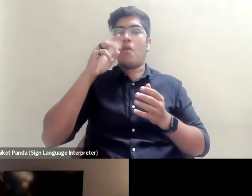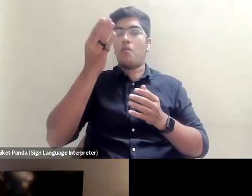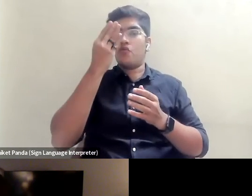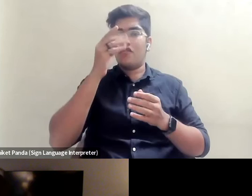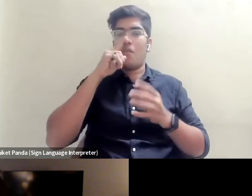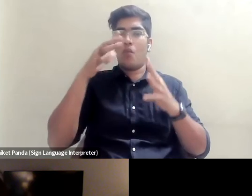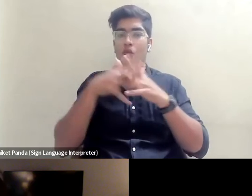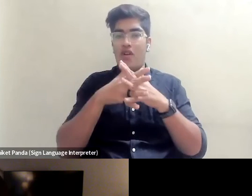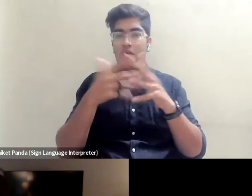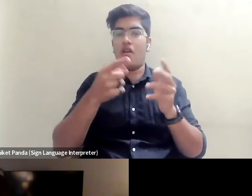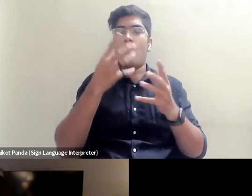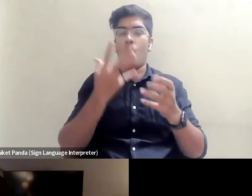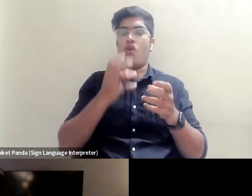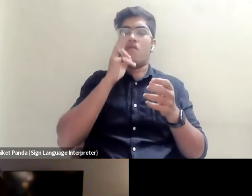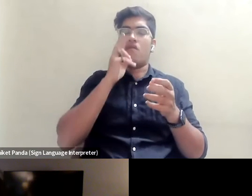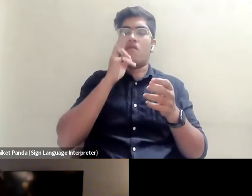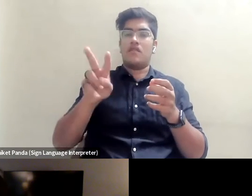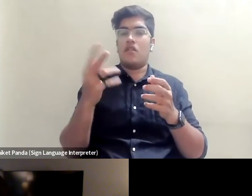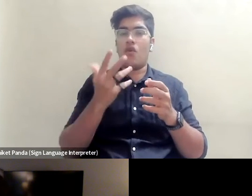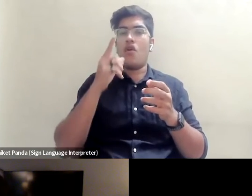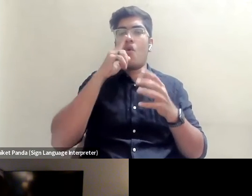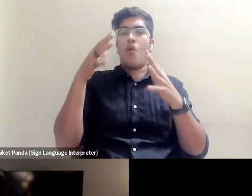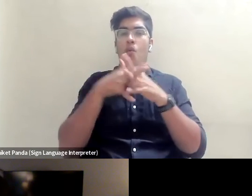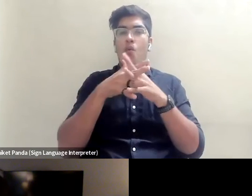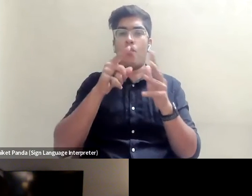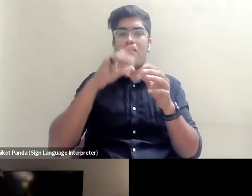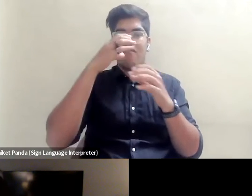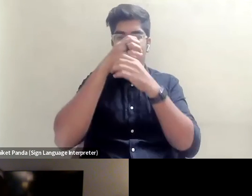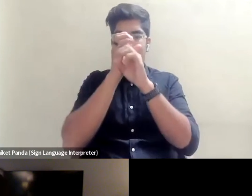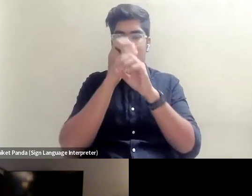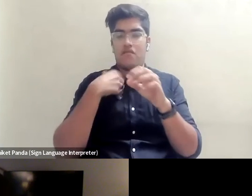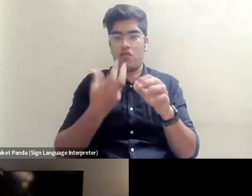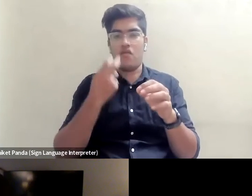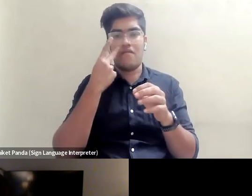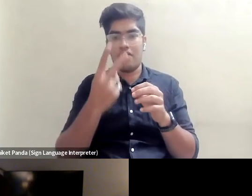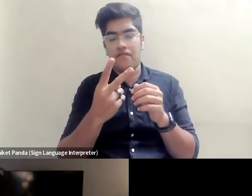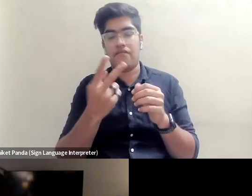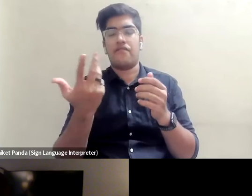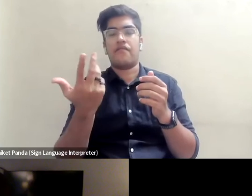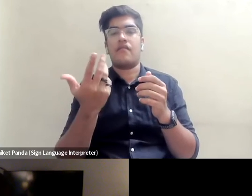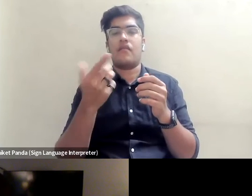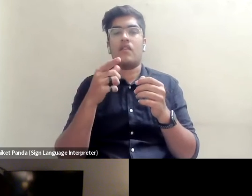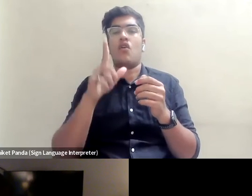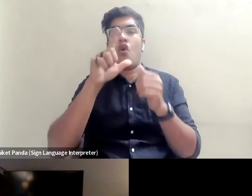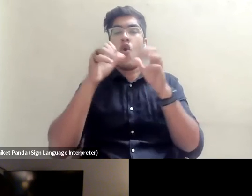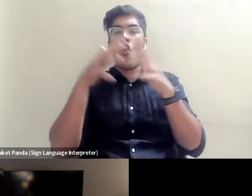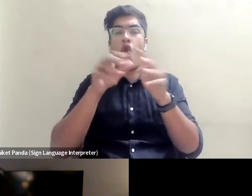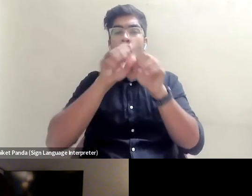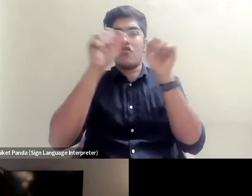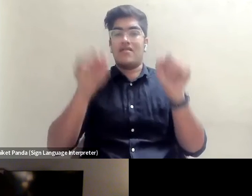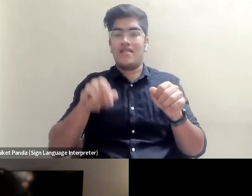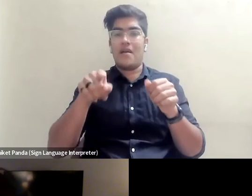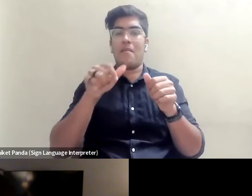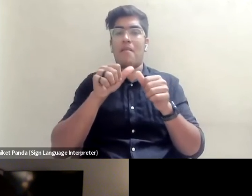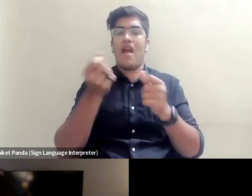it through a feminist methods lens, how are they interacting with the legal system around citizenship in Assam to protect